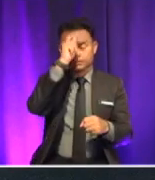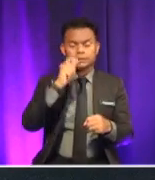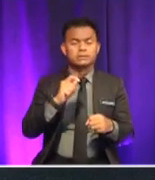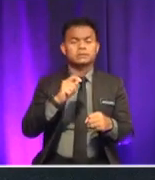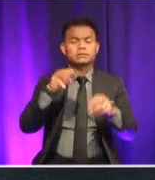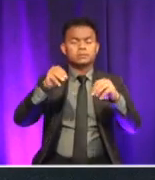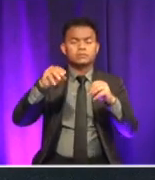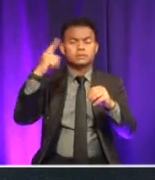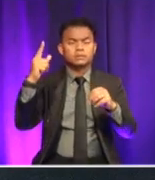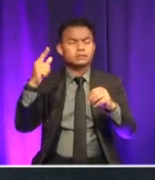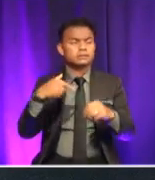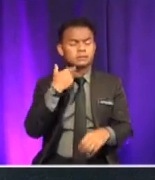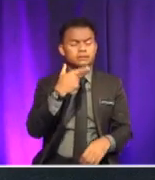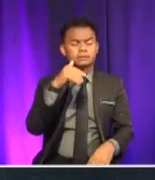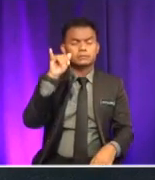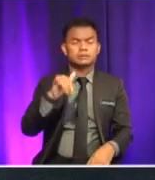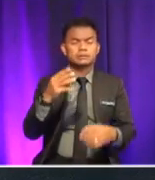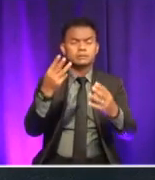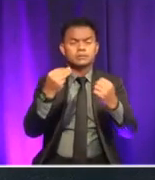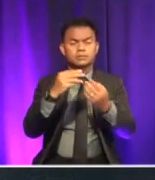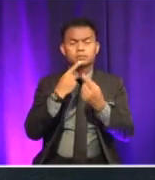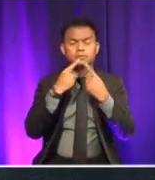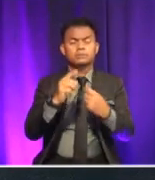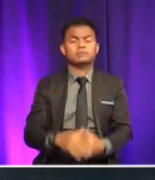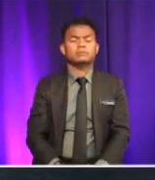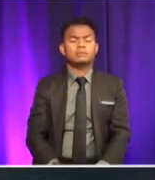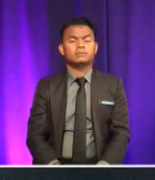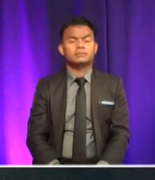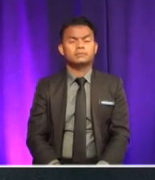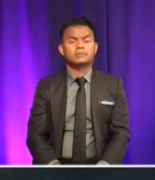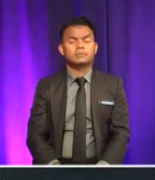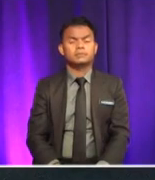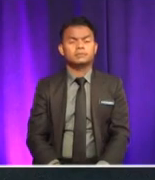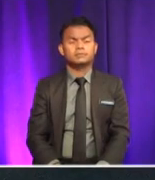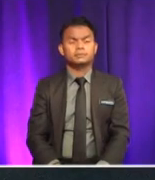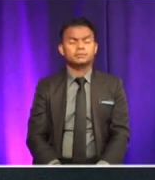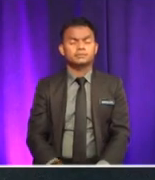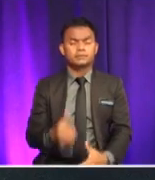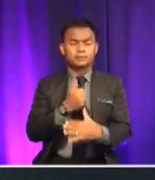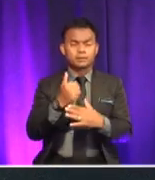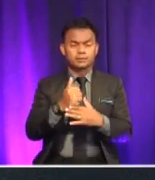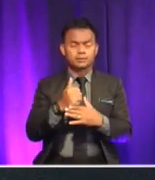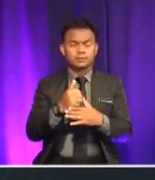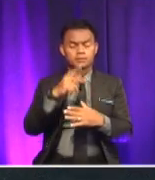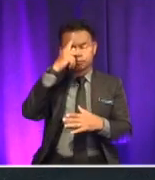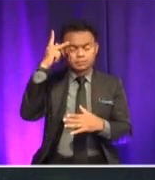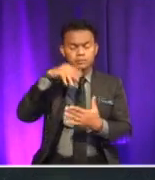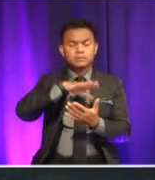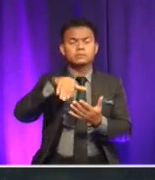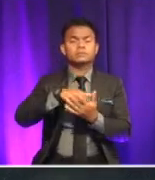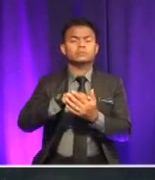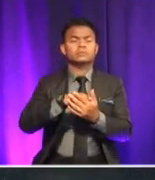on what maybe they could share a theme from the from Birds of Paradise. What do you think, teacher? Okay. Yep. Or because we've already done themes. Yes. I like to